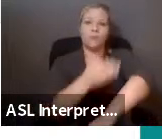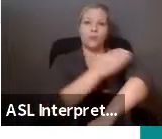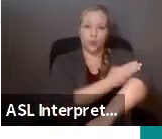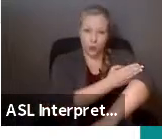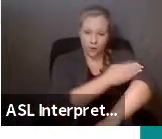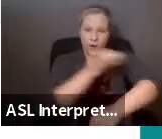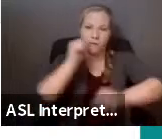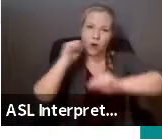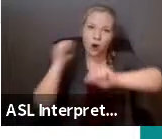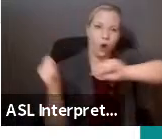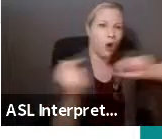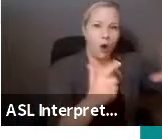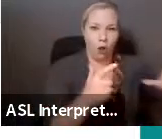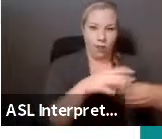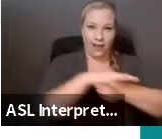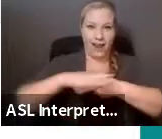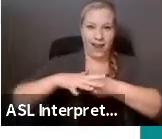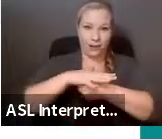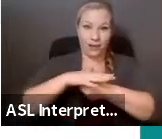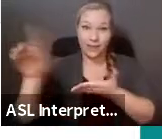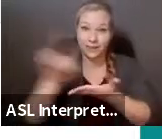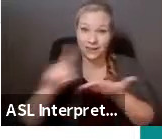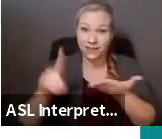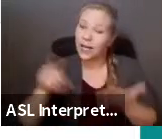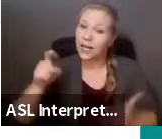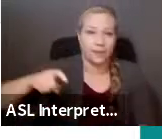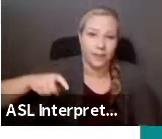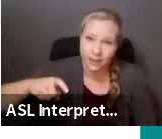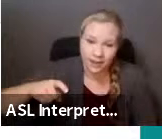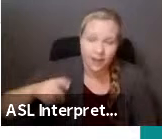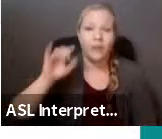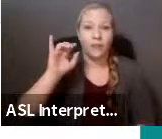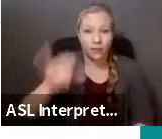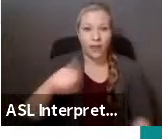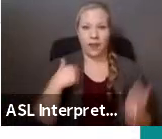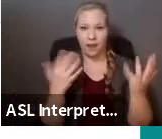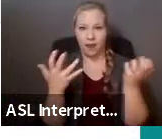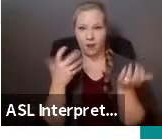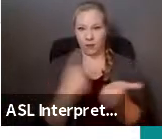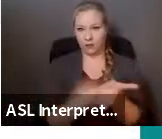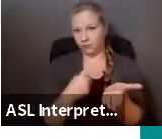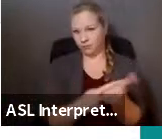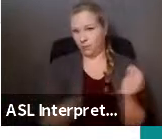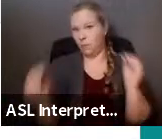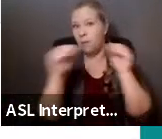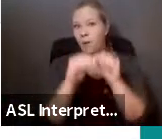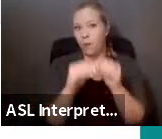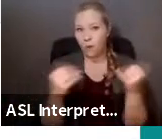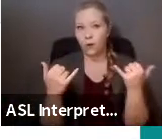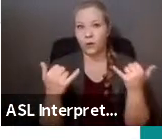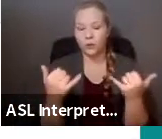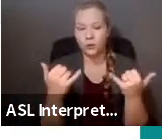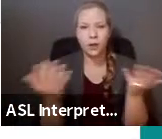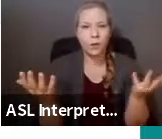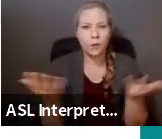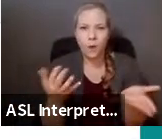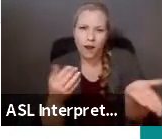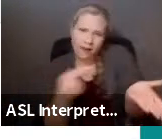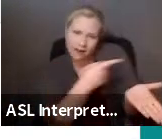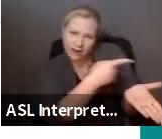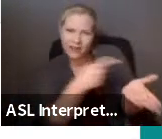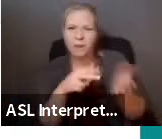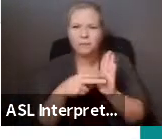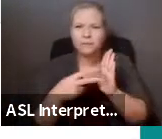areas. And so, you know, I really wanted to take some time to dive into that and say, you know, what do we mean by that?